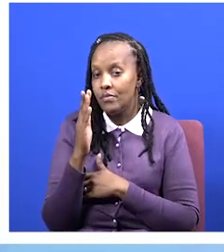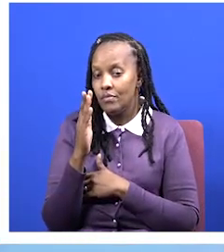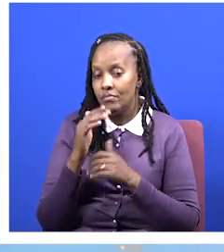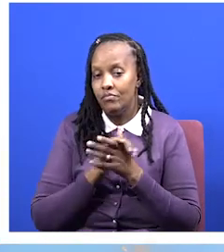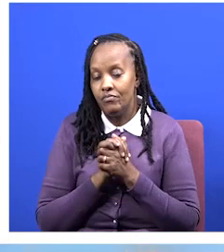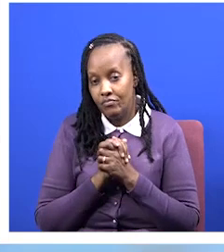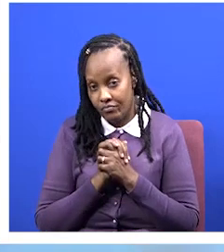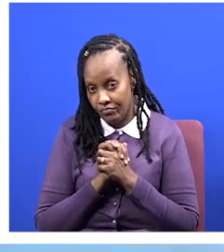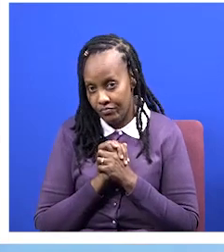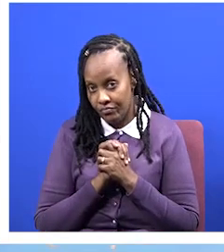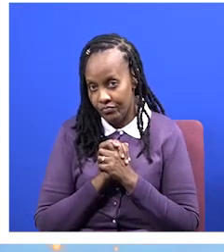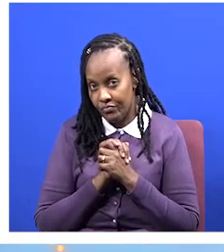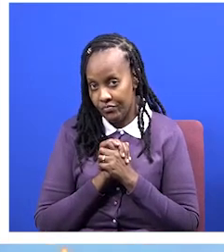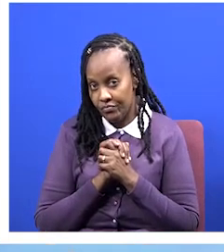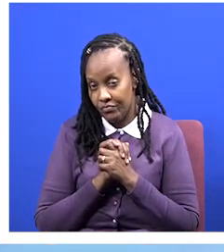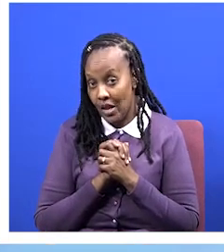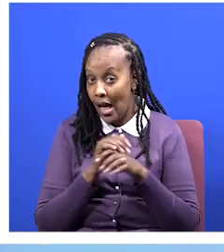God's rule.